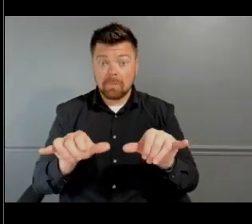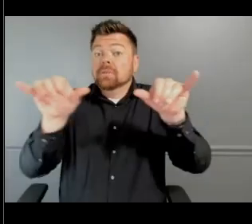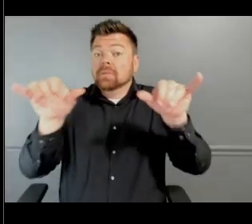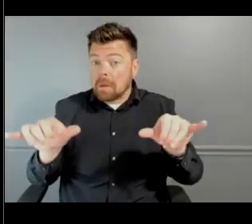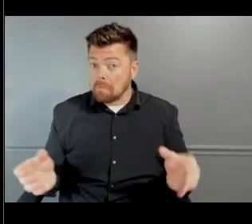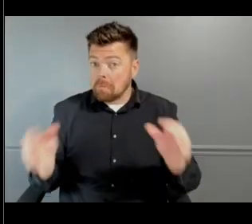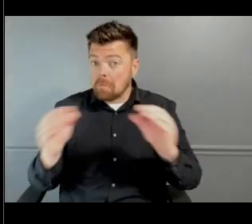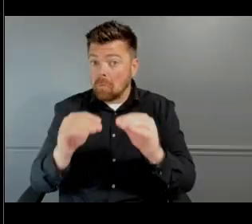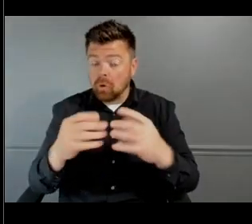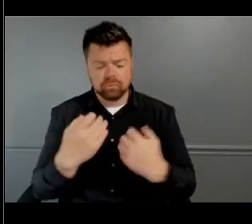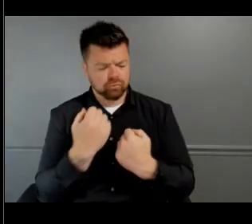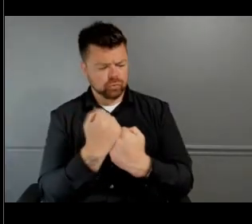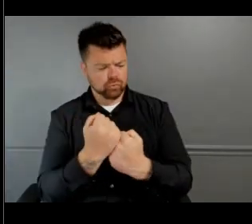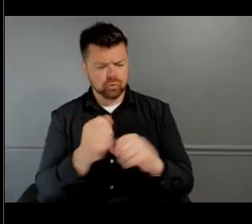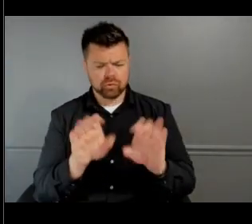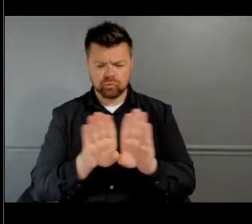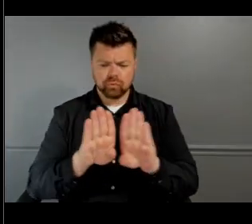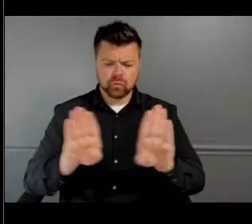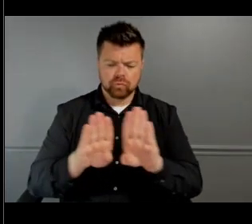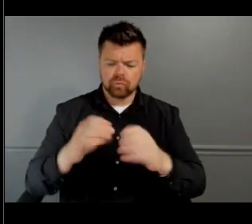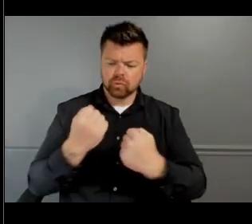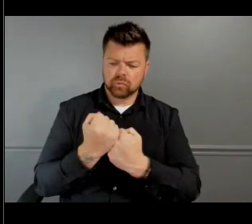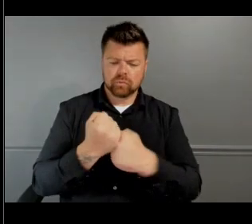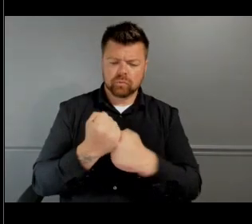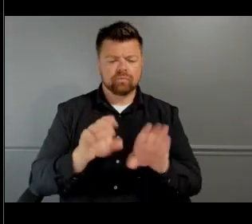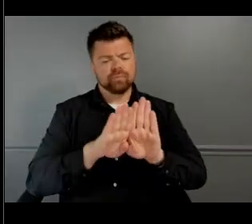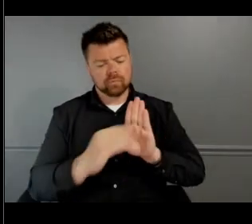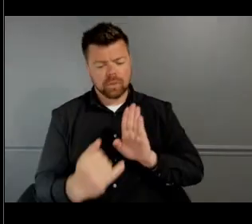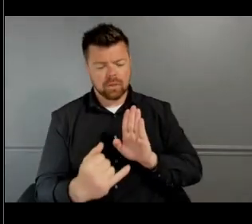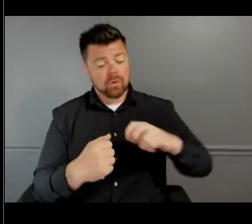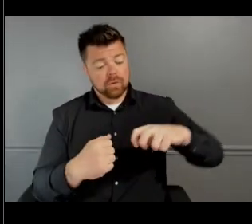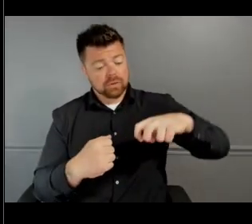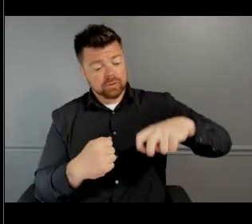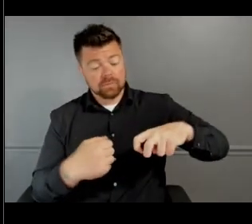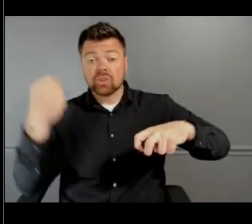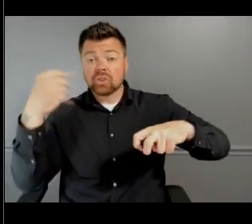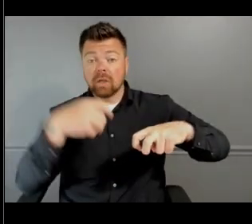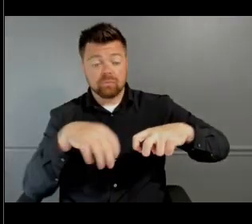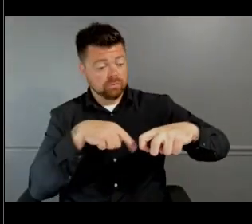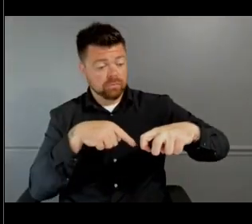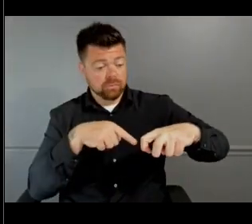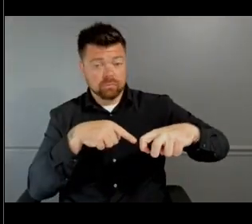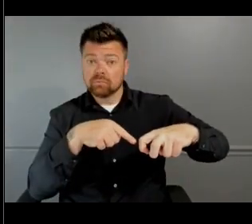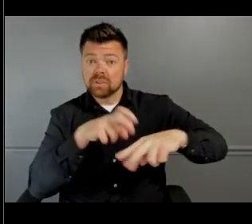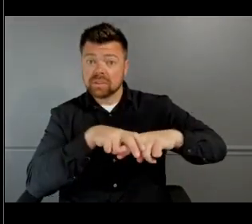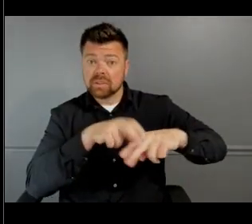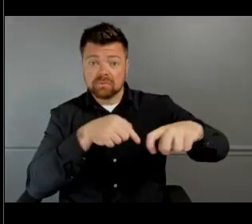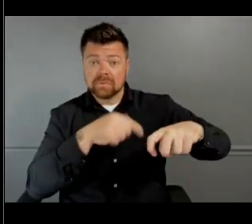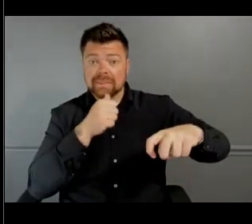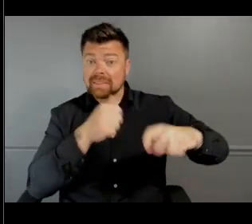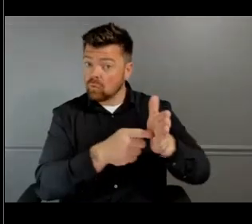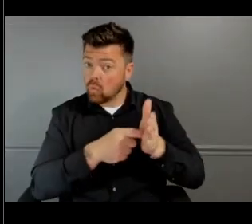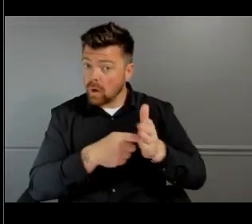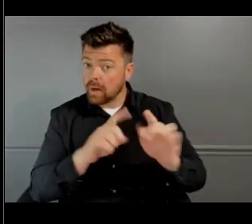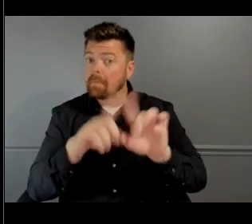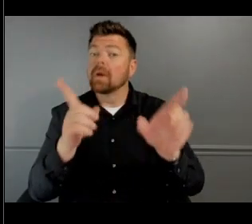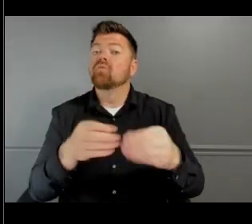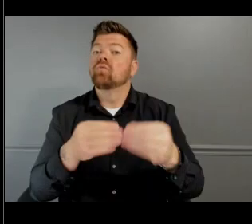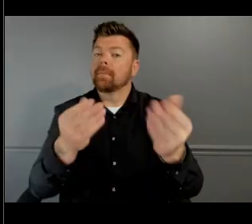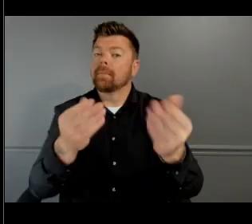support a wall-mounted shower seat is not required, but it is